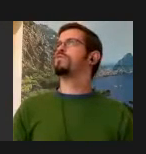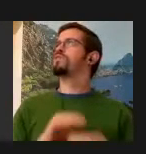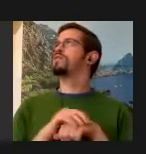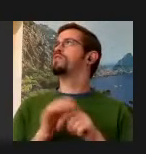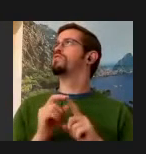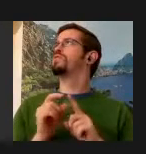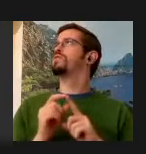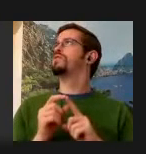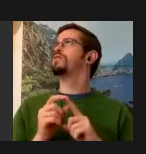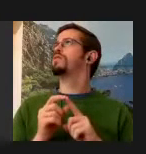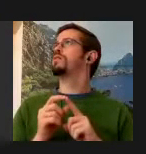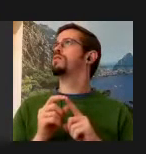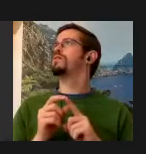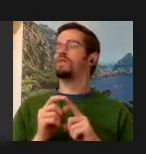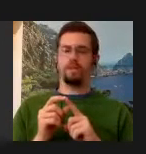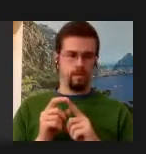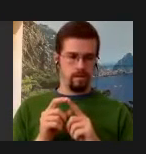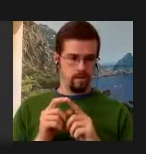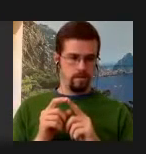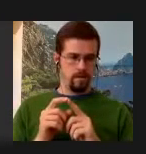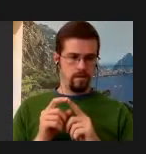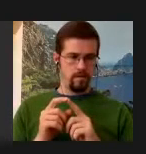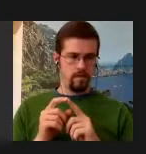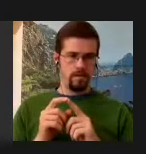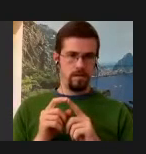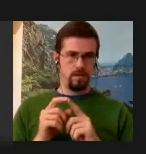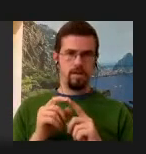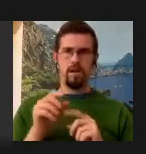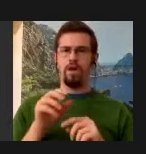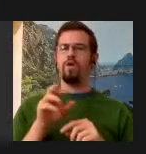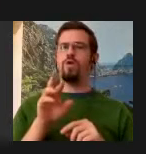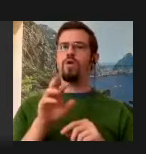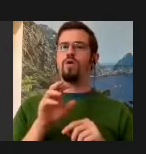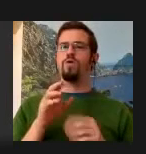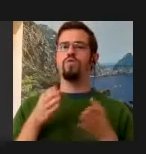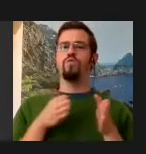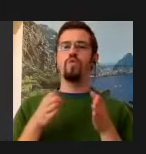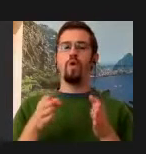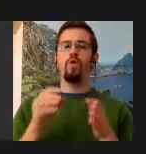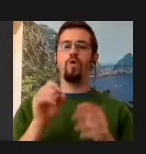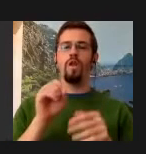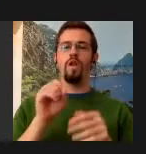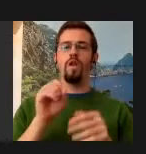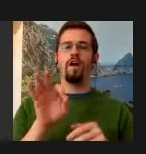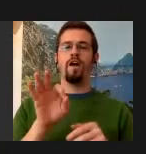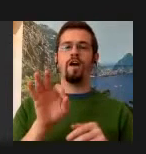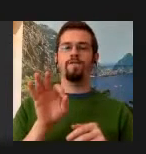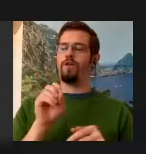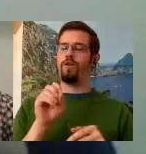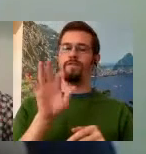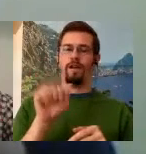So 17, the Road of Russia in Tunisia.